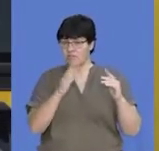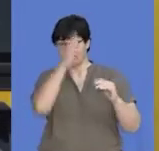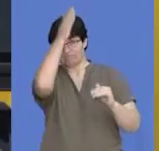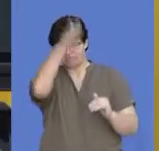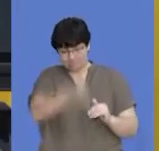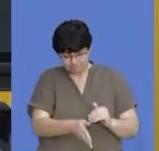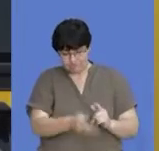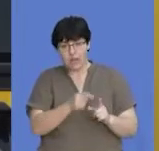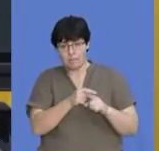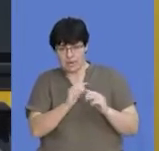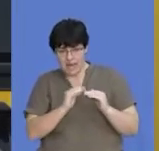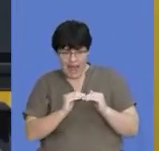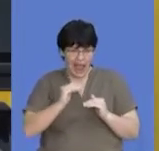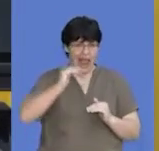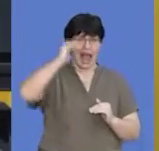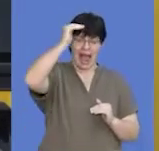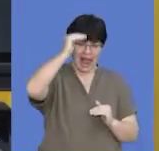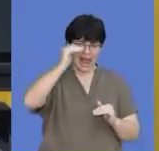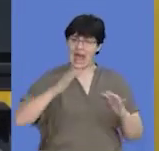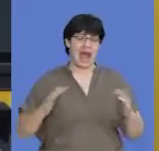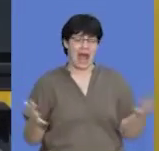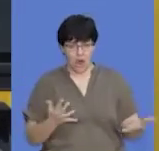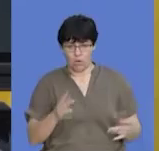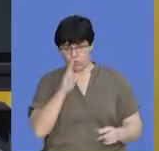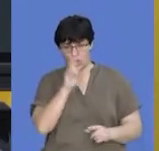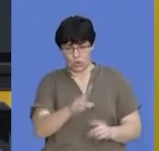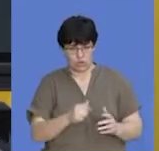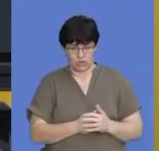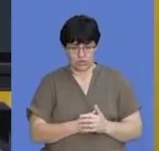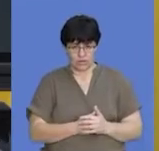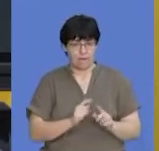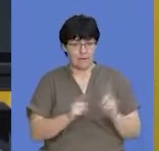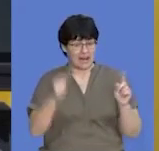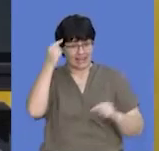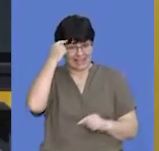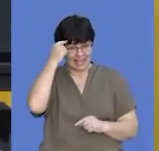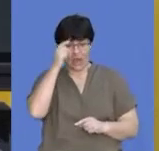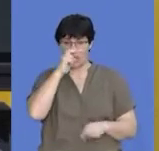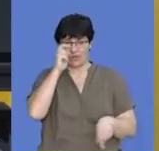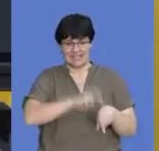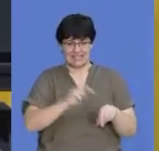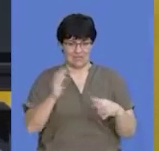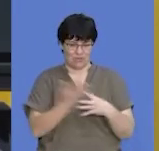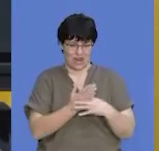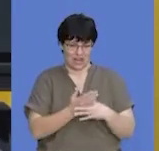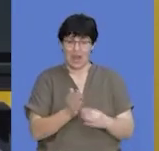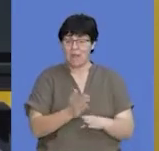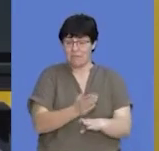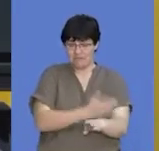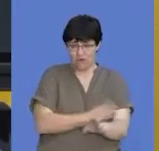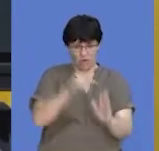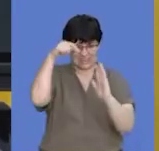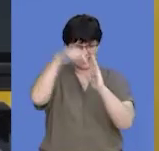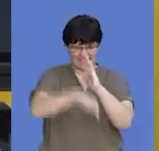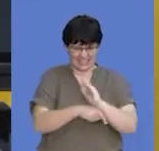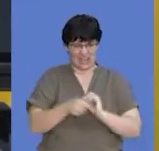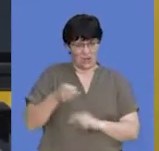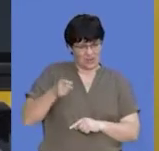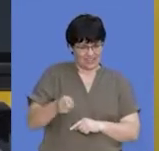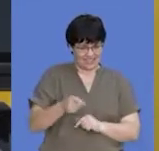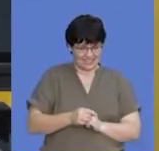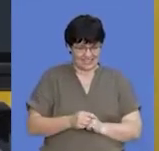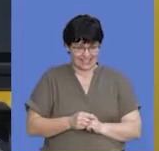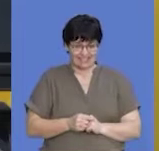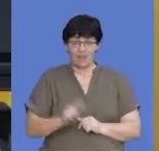the height of that particular feature is. But I think we need a break before we get into detail on vertical